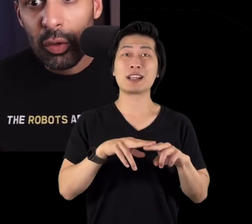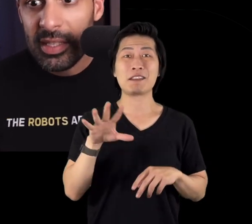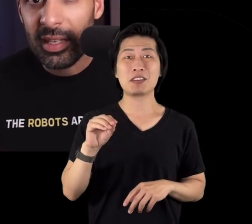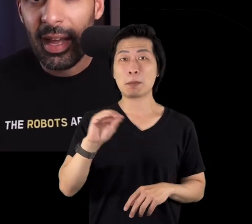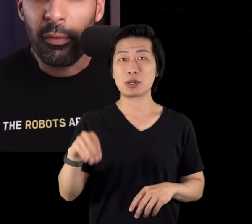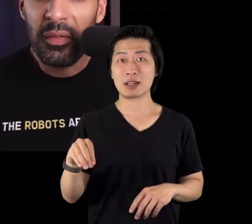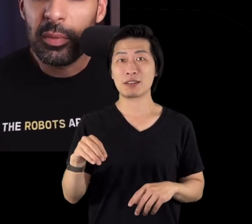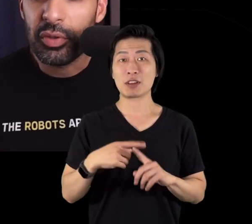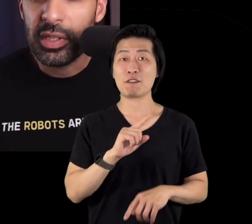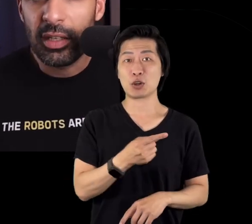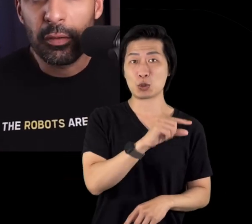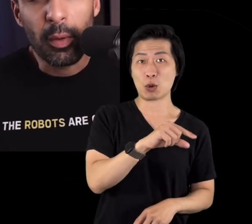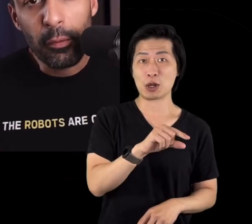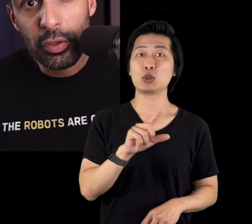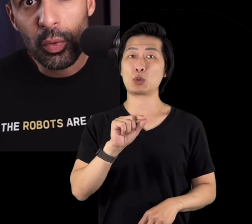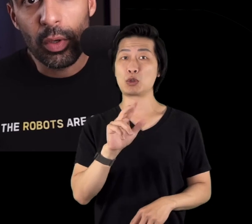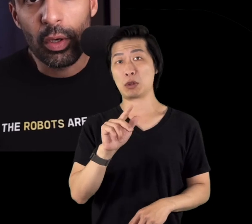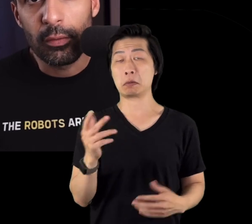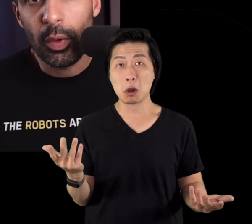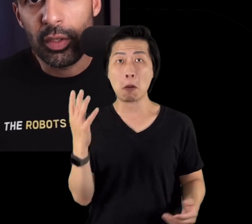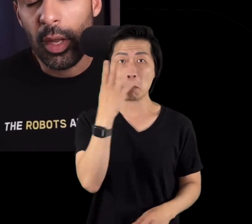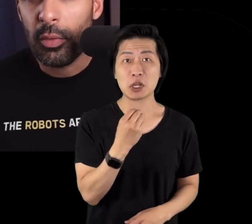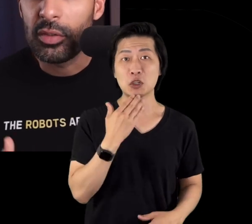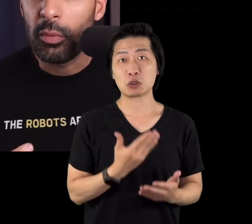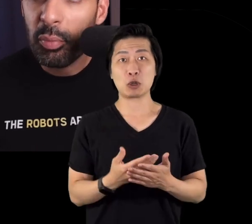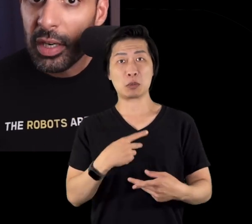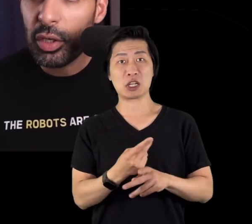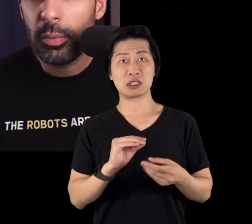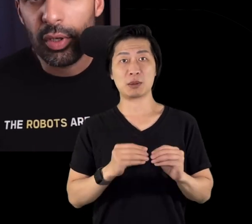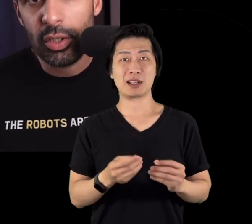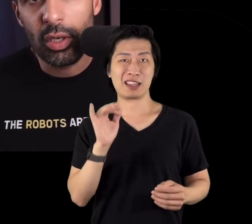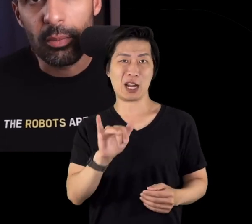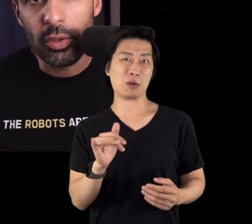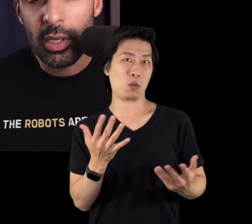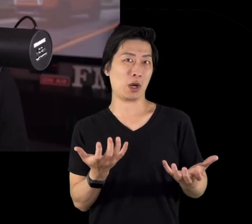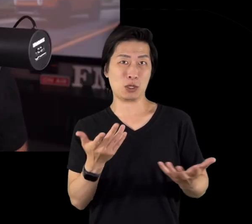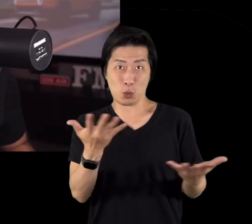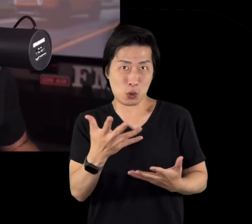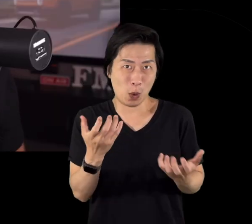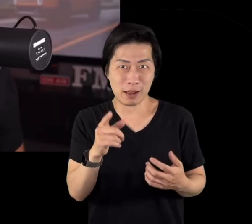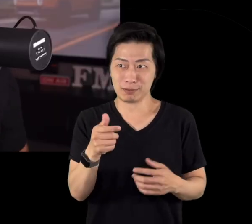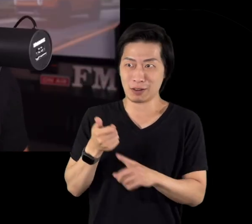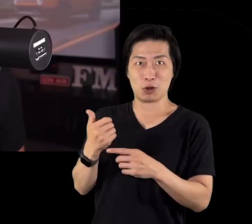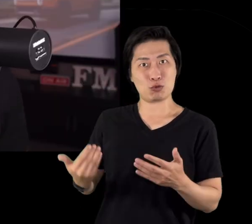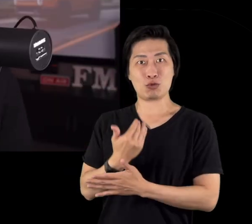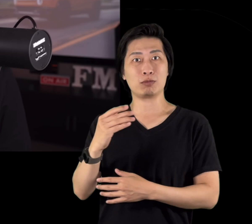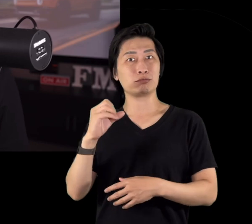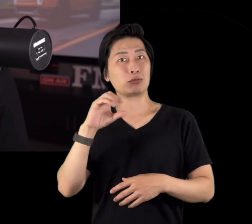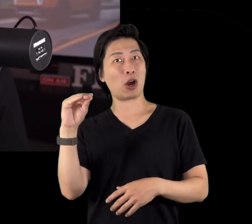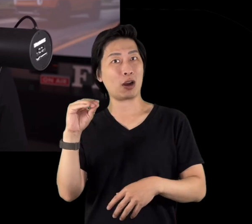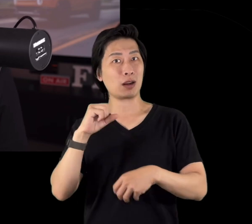they increased again 50% from the first quarter of 2023. So pretty good production numbers. That's what you want to see as a brand